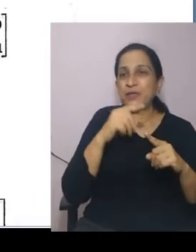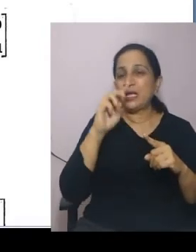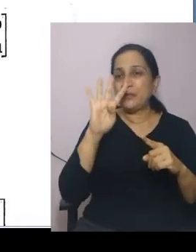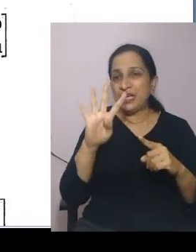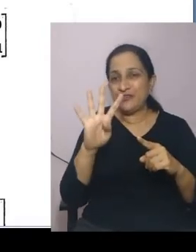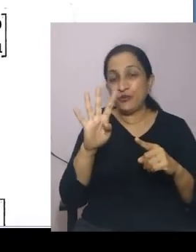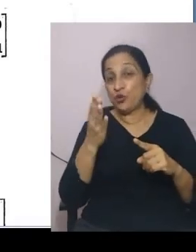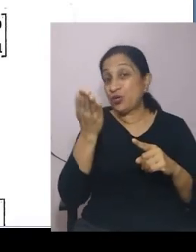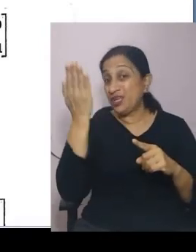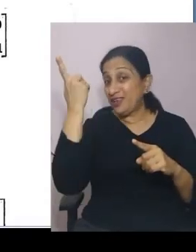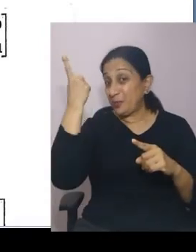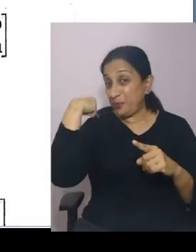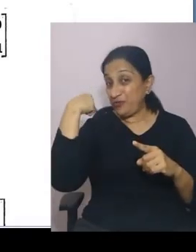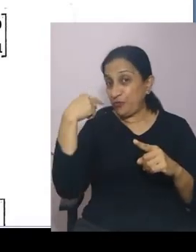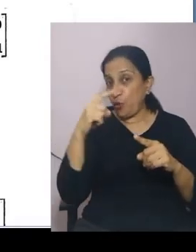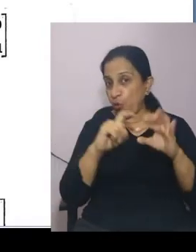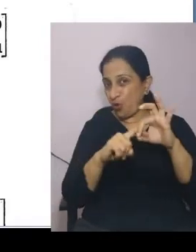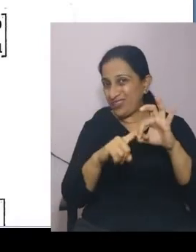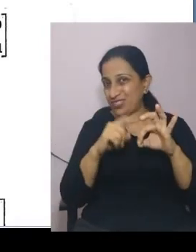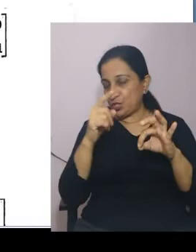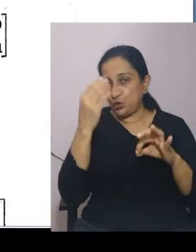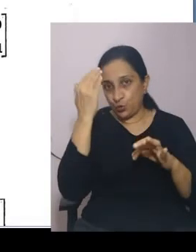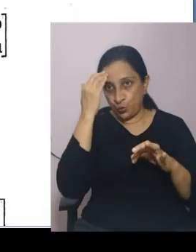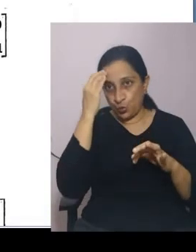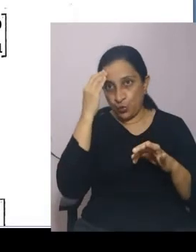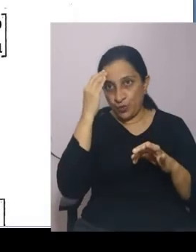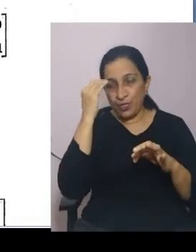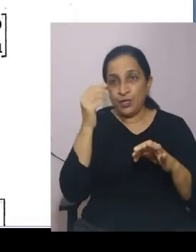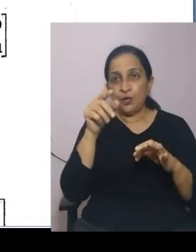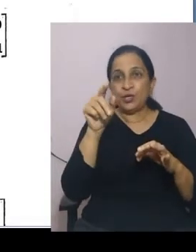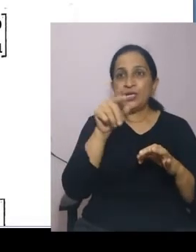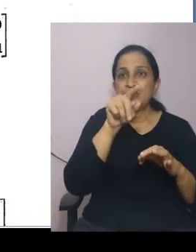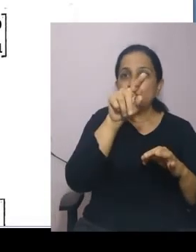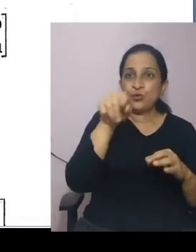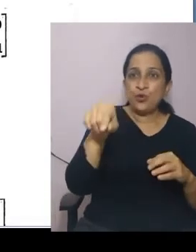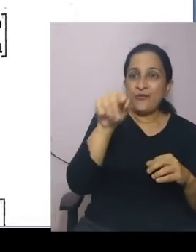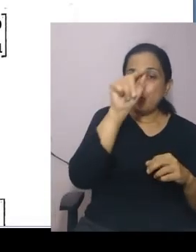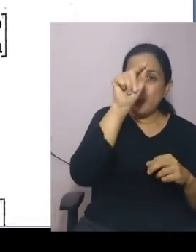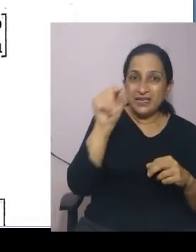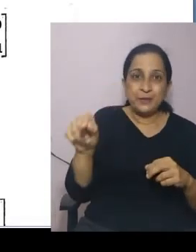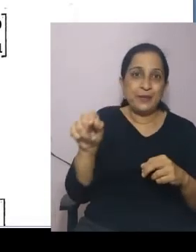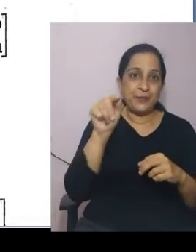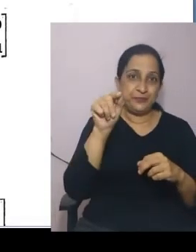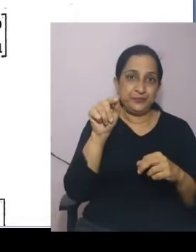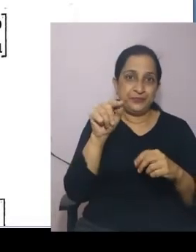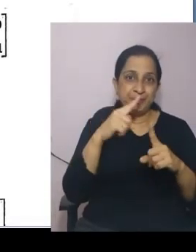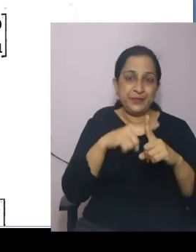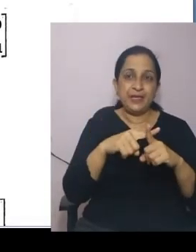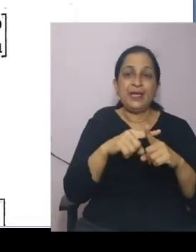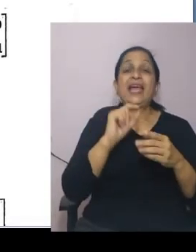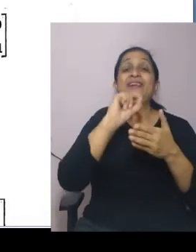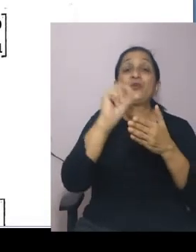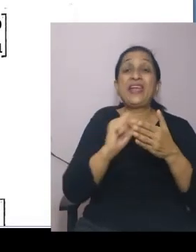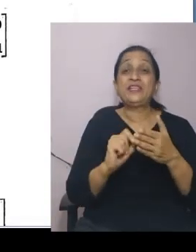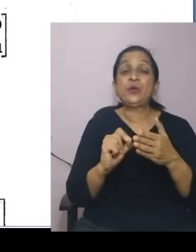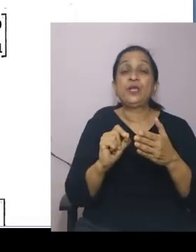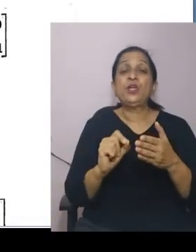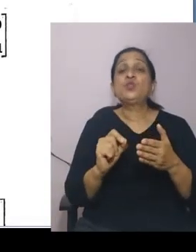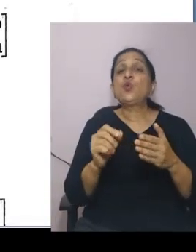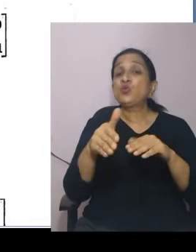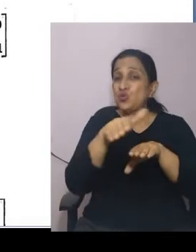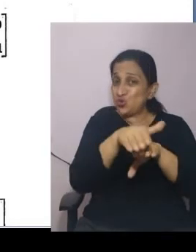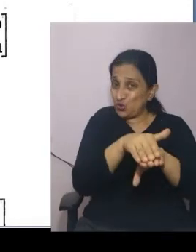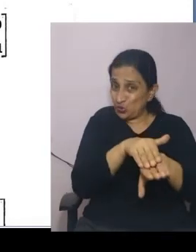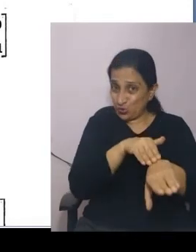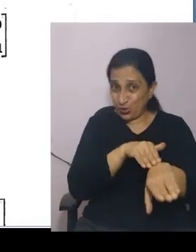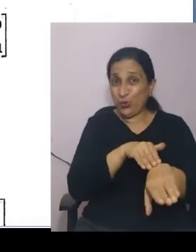The method I already told you, 2 into 2 4 earlier, 3 into 4 is 12, like that you have to find out all